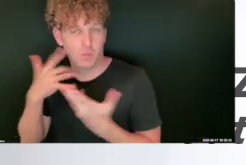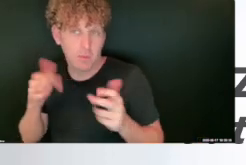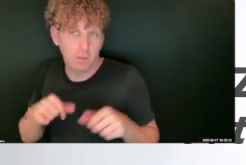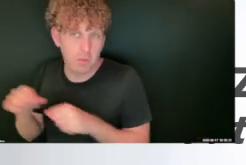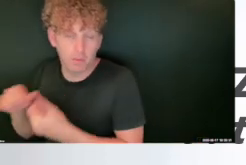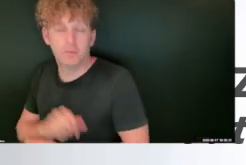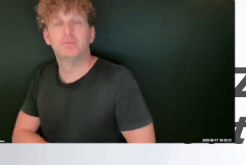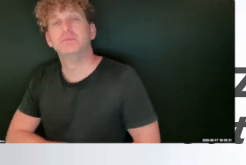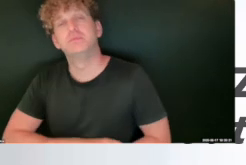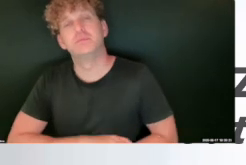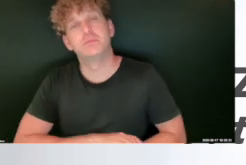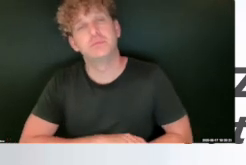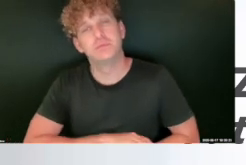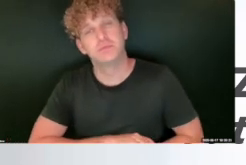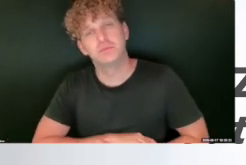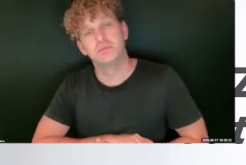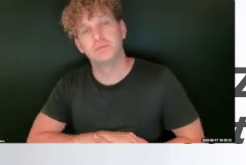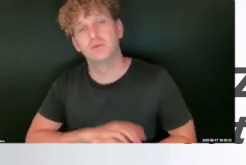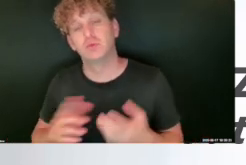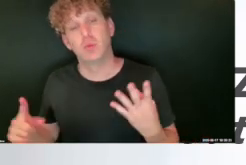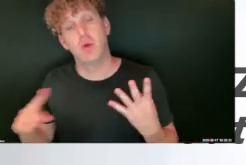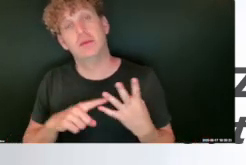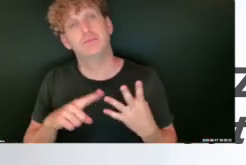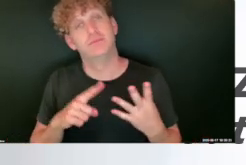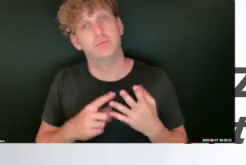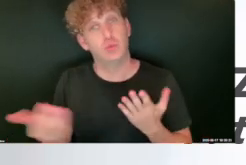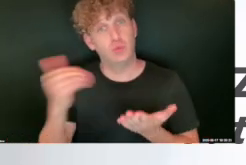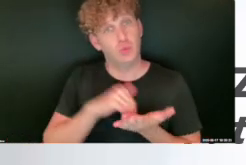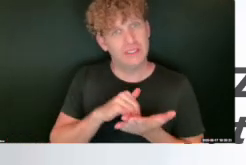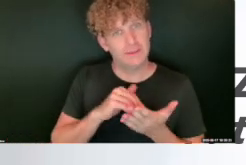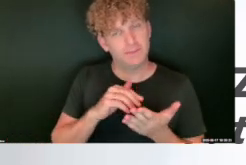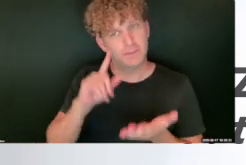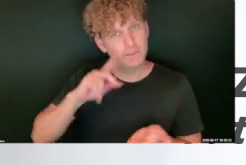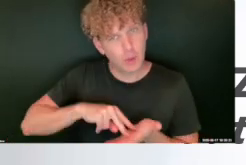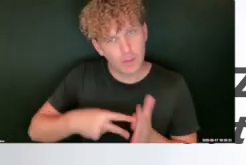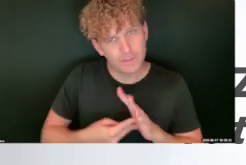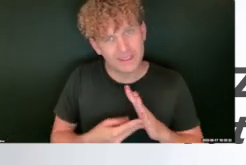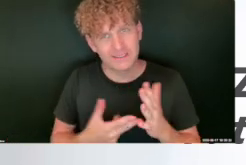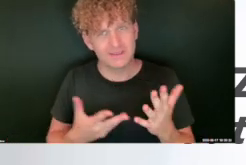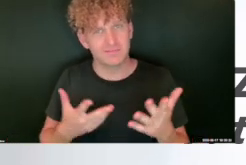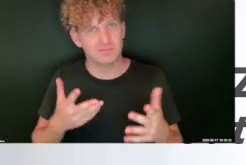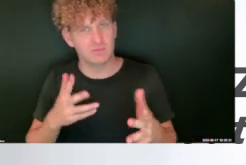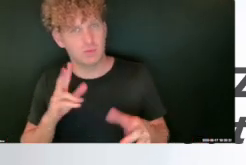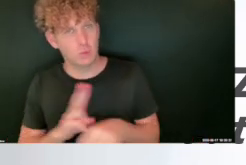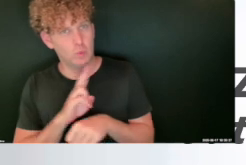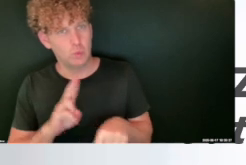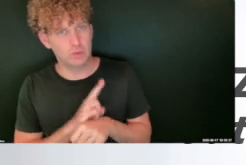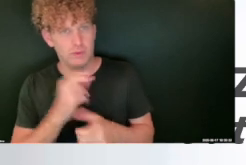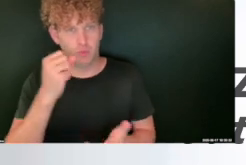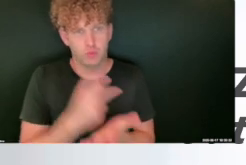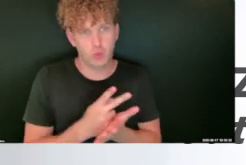We are also exploring partnerships with research institutes or companies developing energy